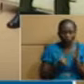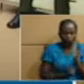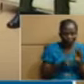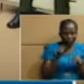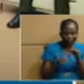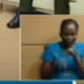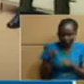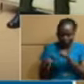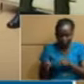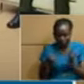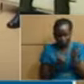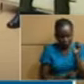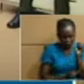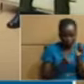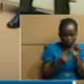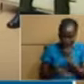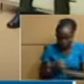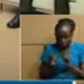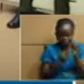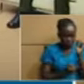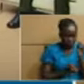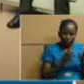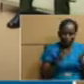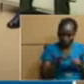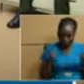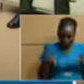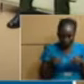employed. At the time someone comes to claim their benefit,